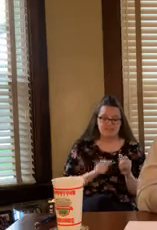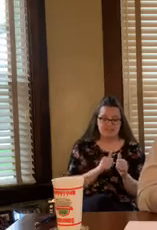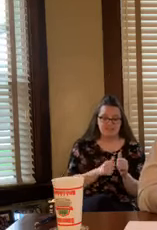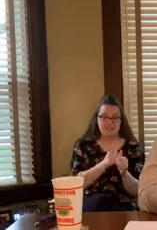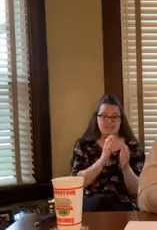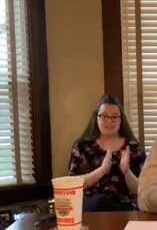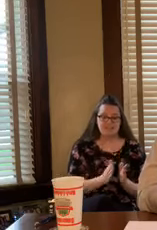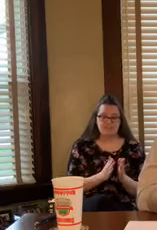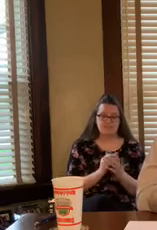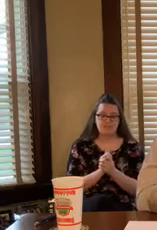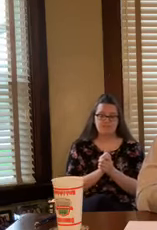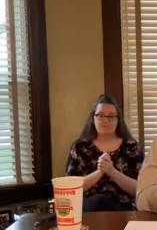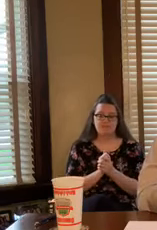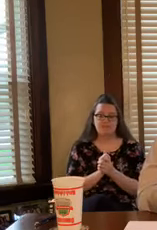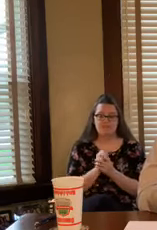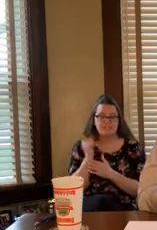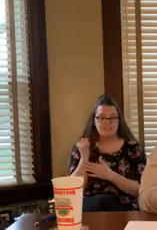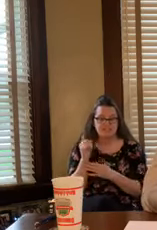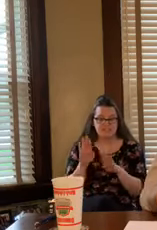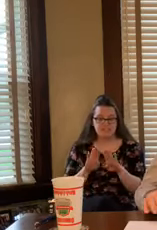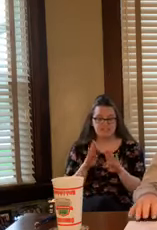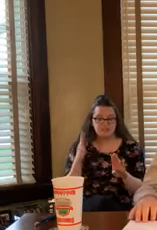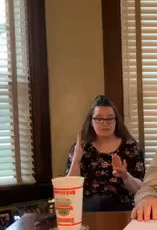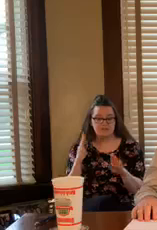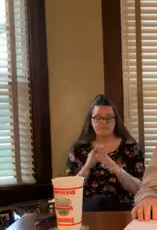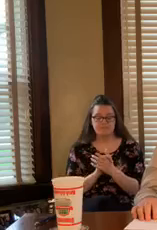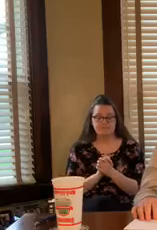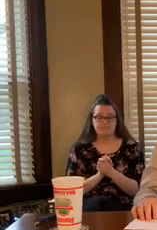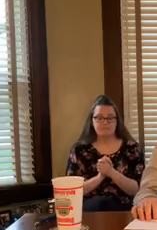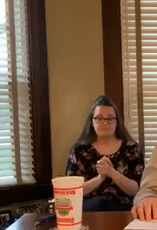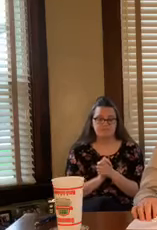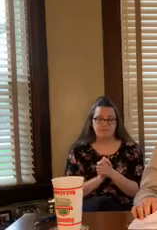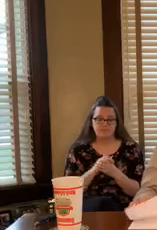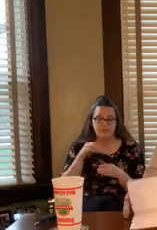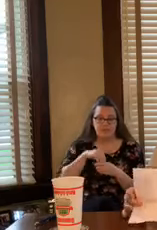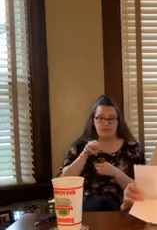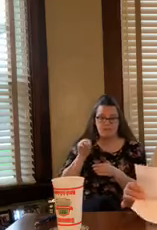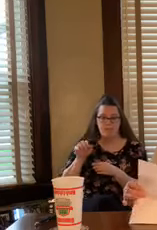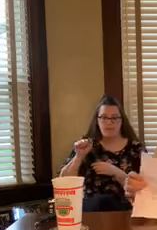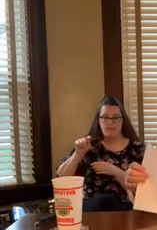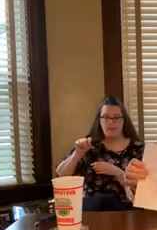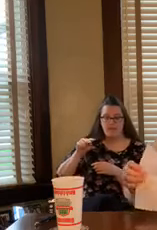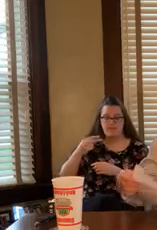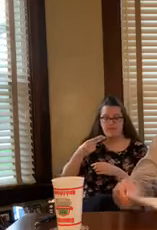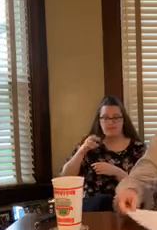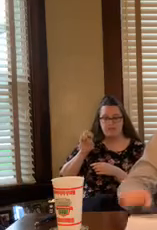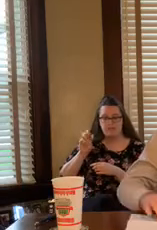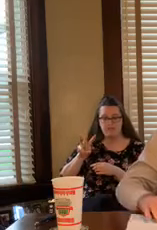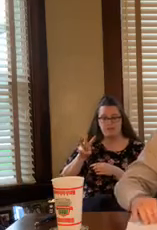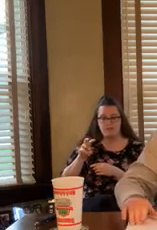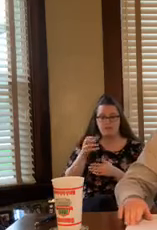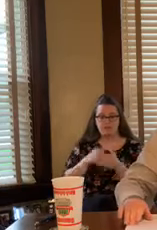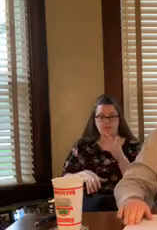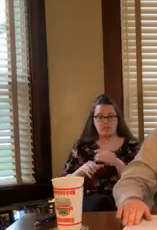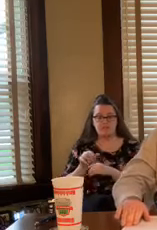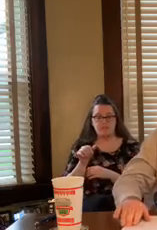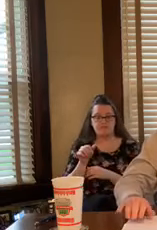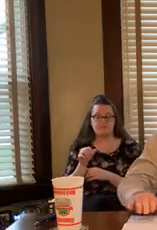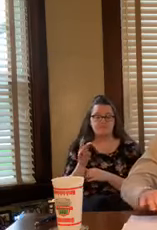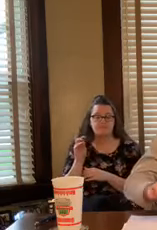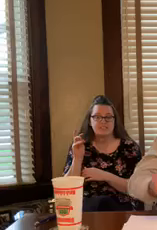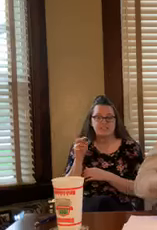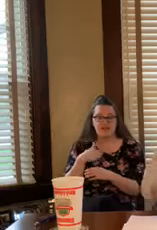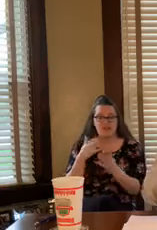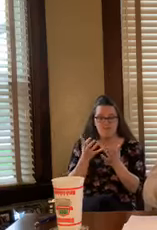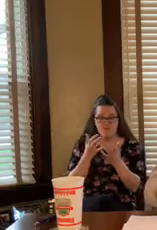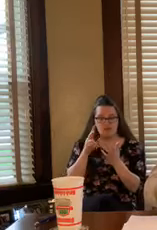"I am the door." And then later he's talking in Matthew chapter 16. And this I want to read to you. I want to read these verses of scripture